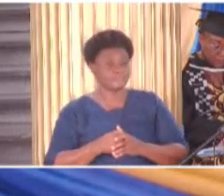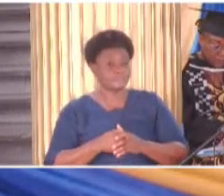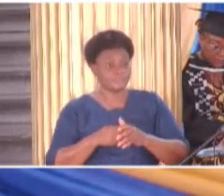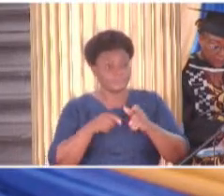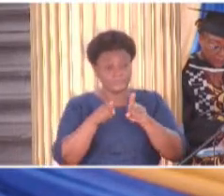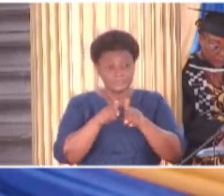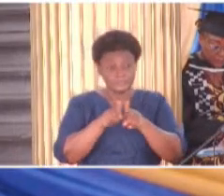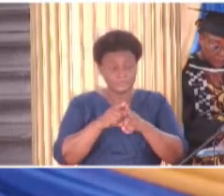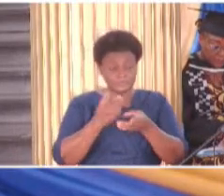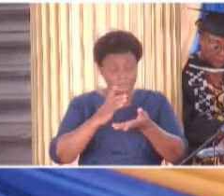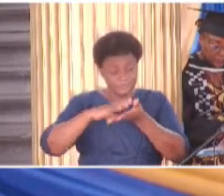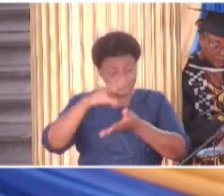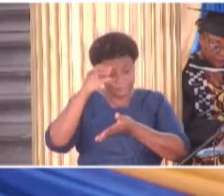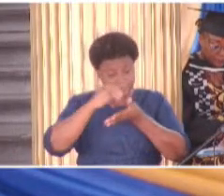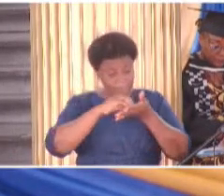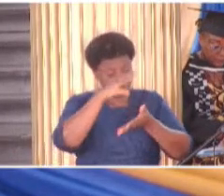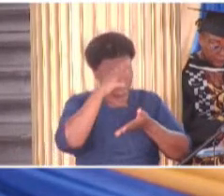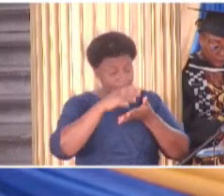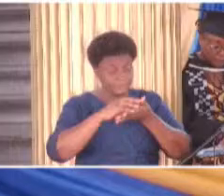continuous learning.